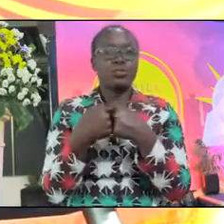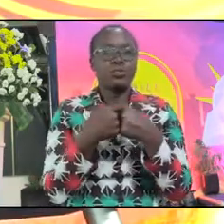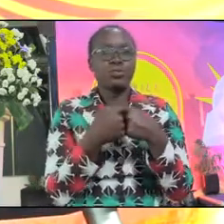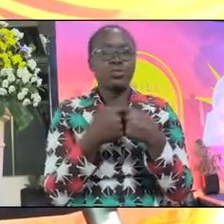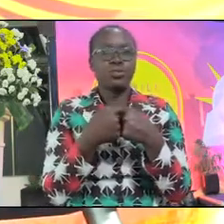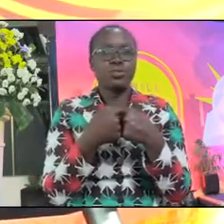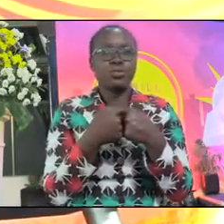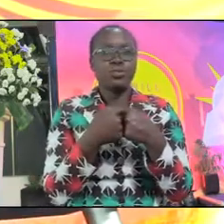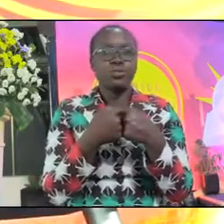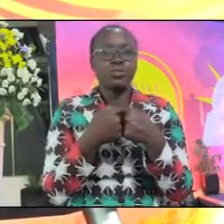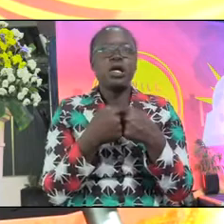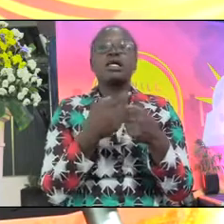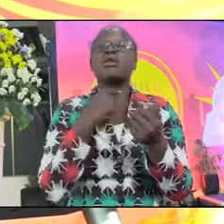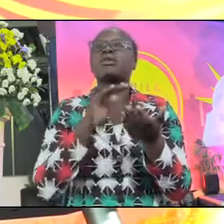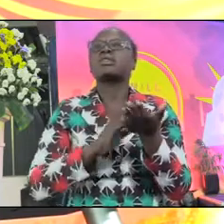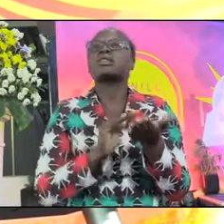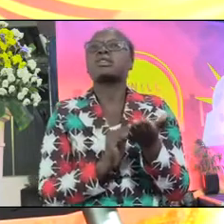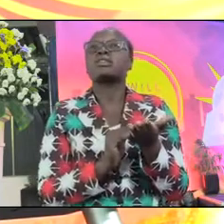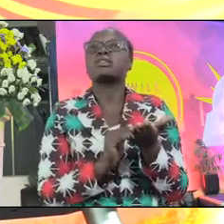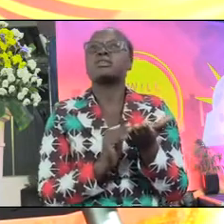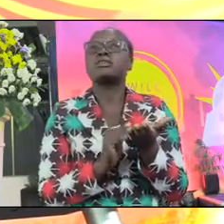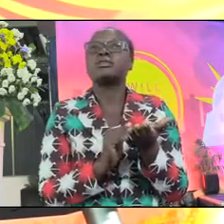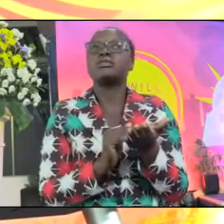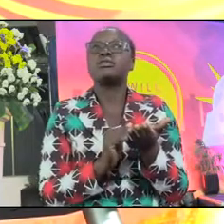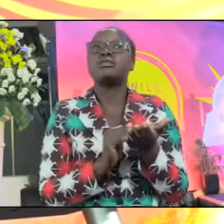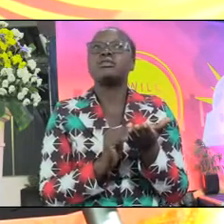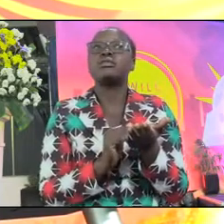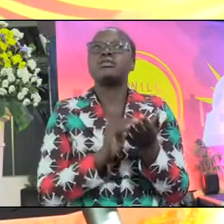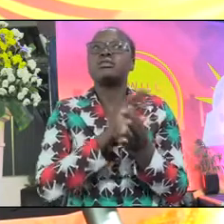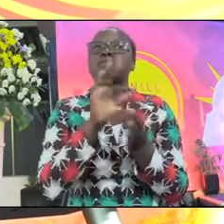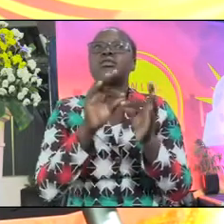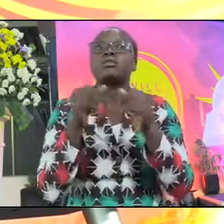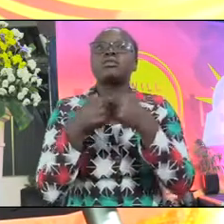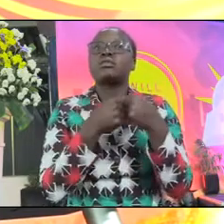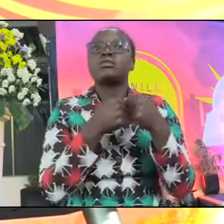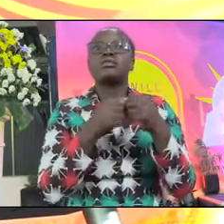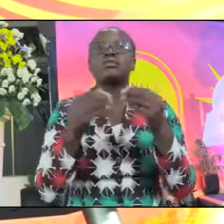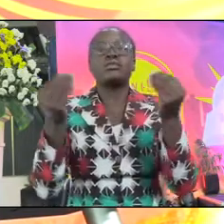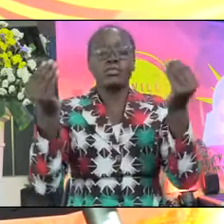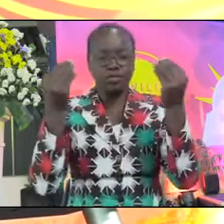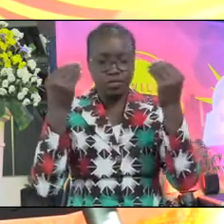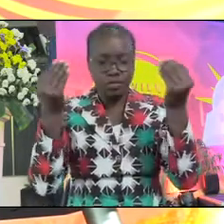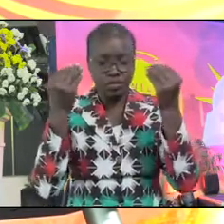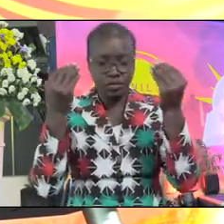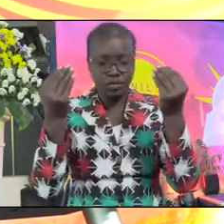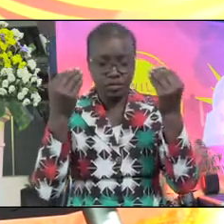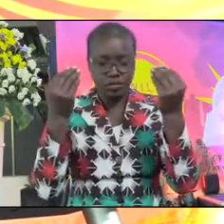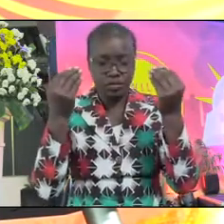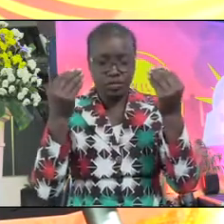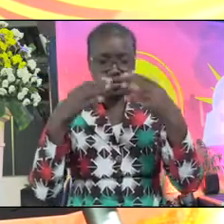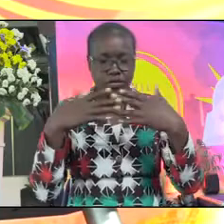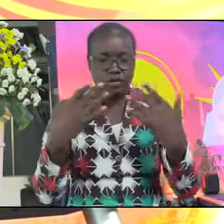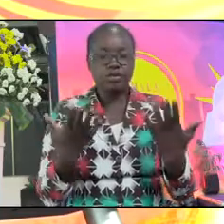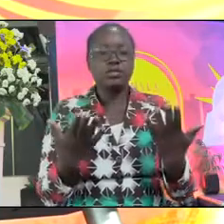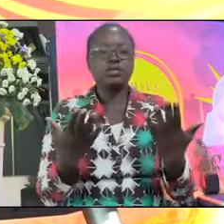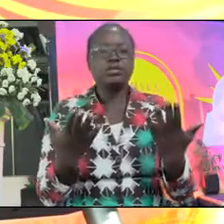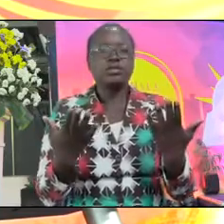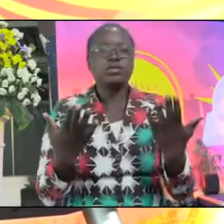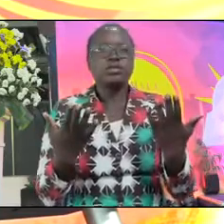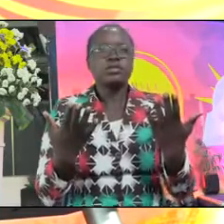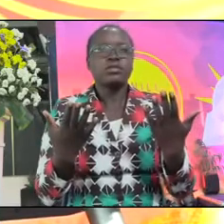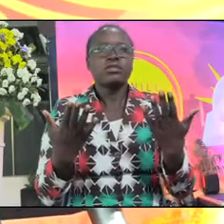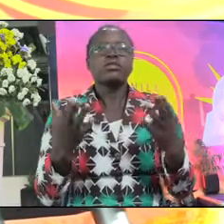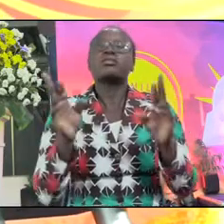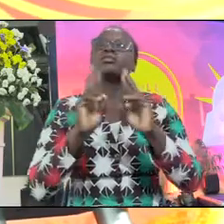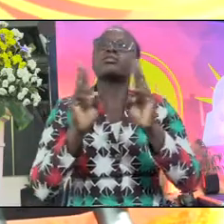storm. And I want to suggest that the perfect storm teaches us how to